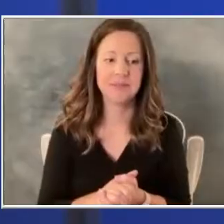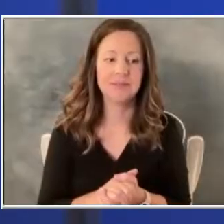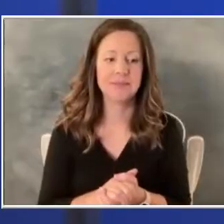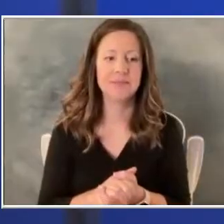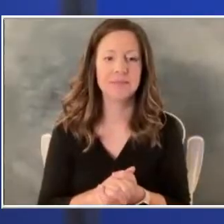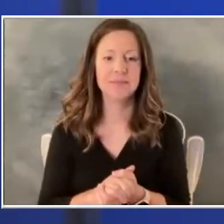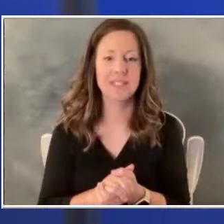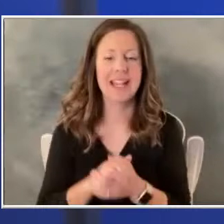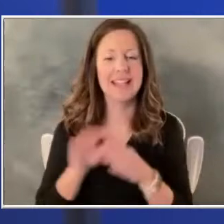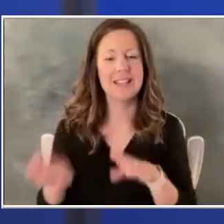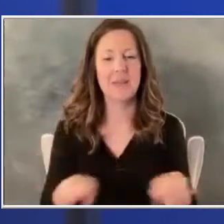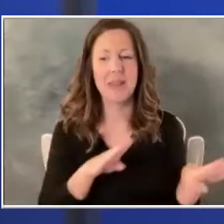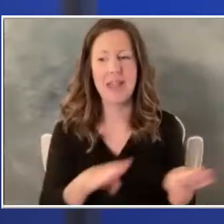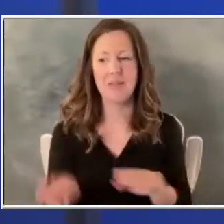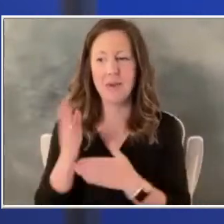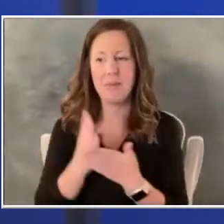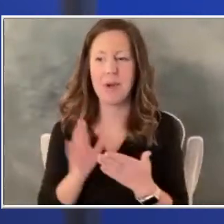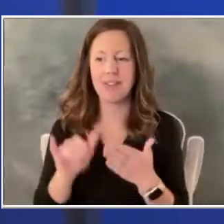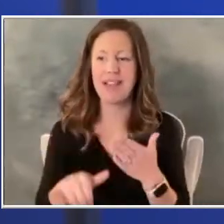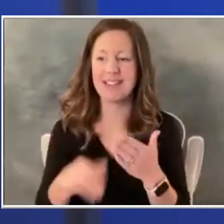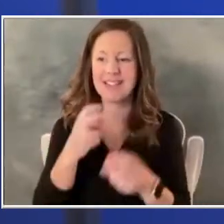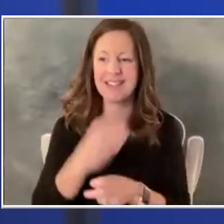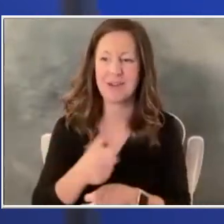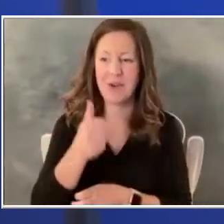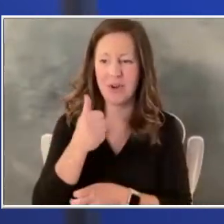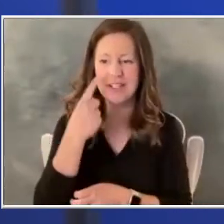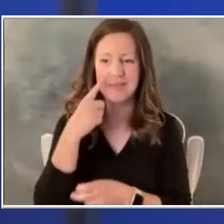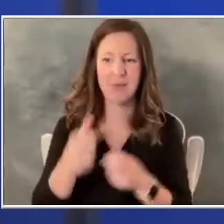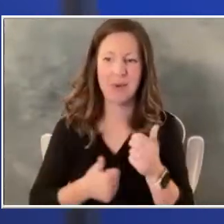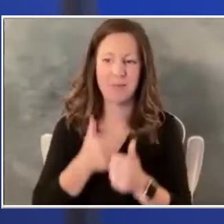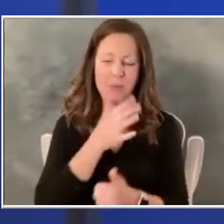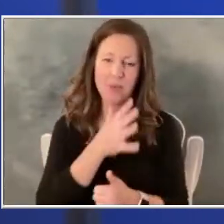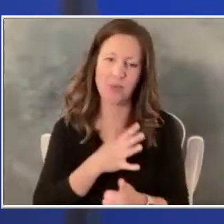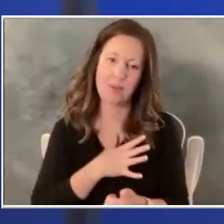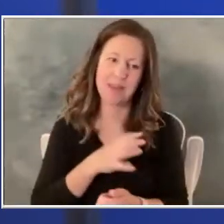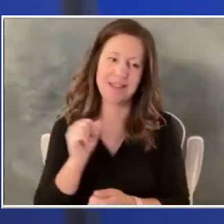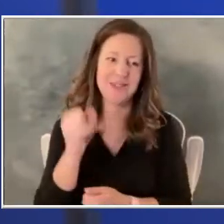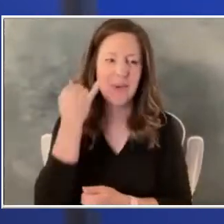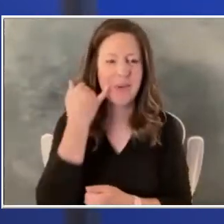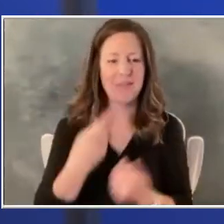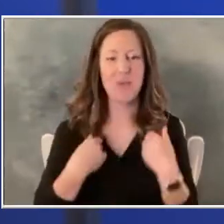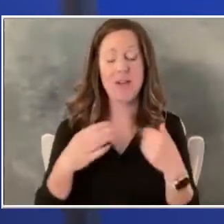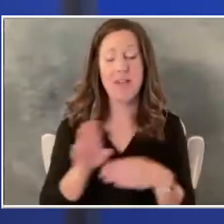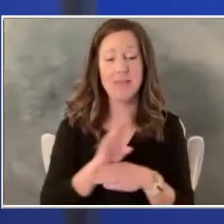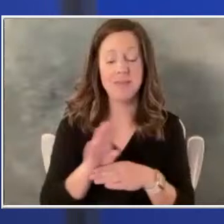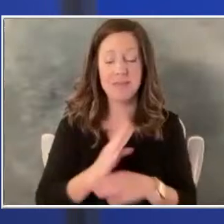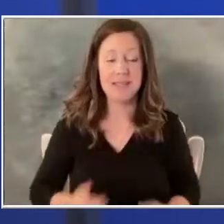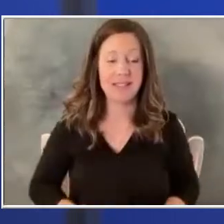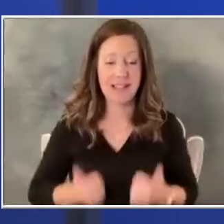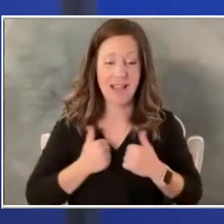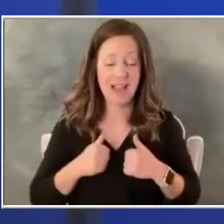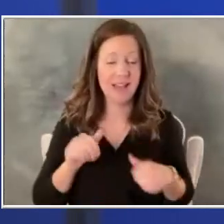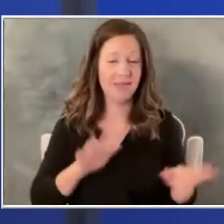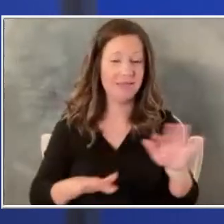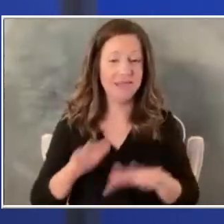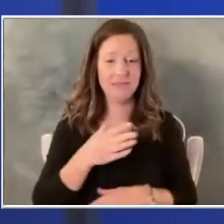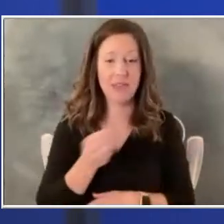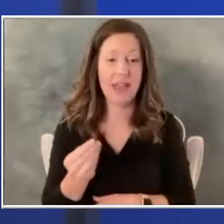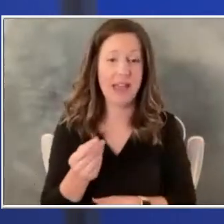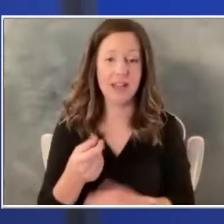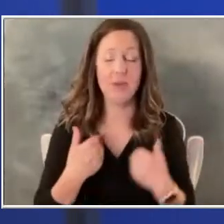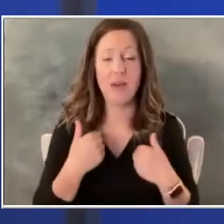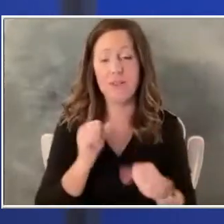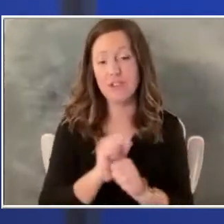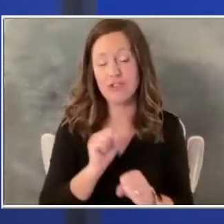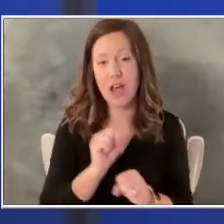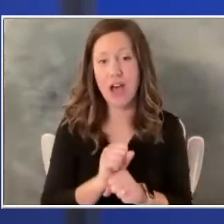hardest thing for most women. So if you have a very busy life and you have a job that